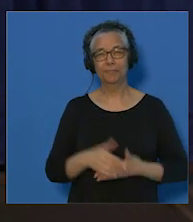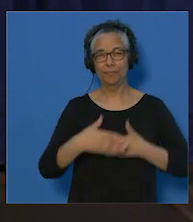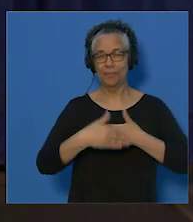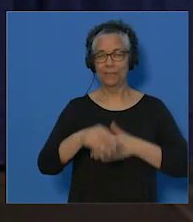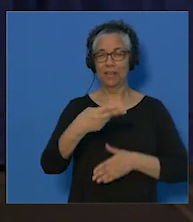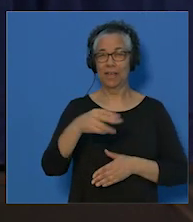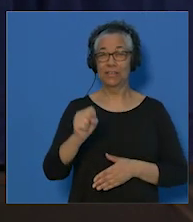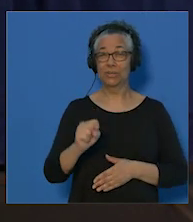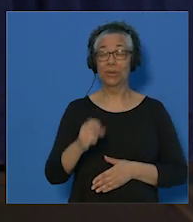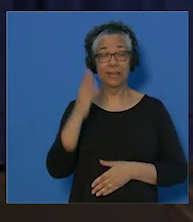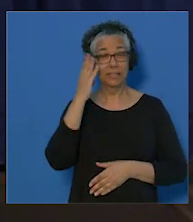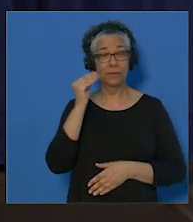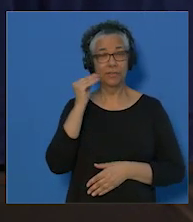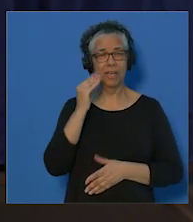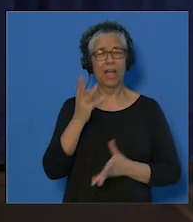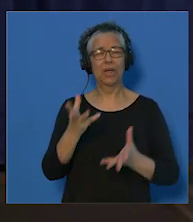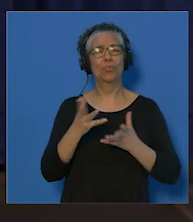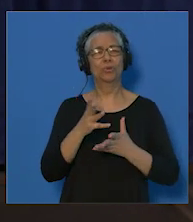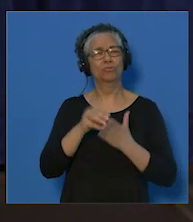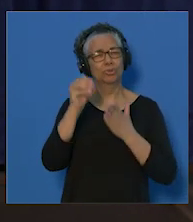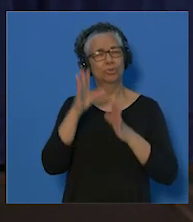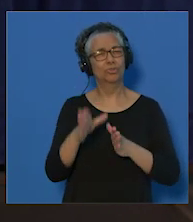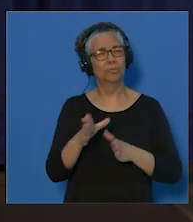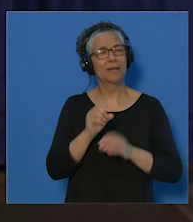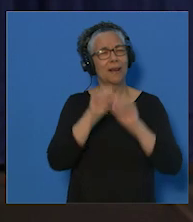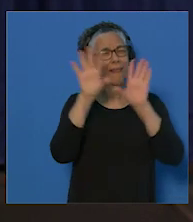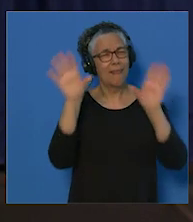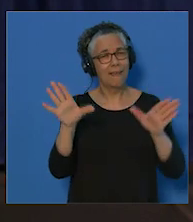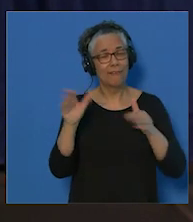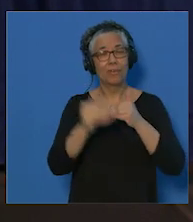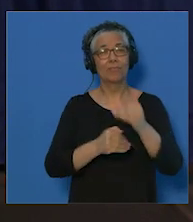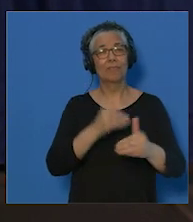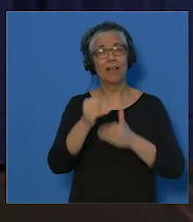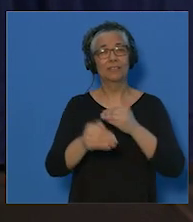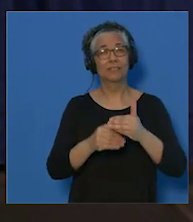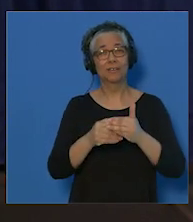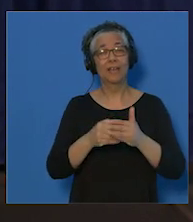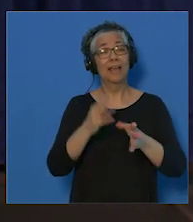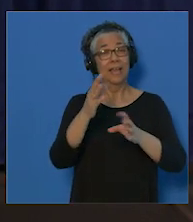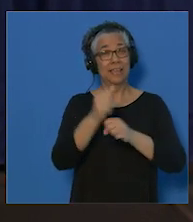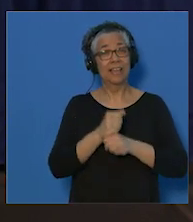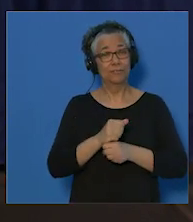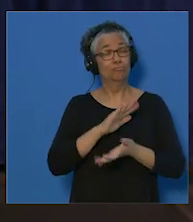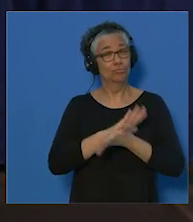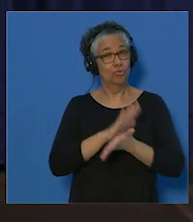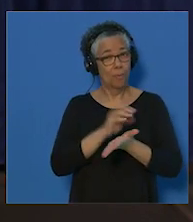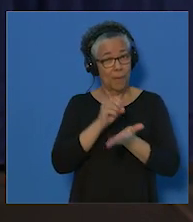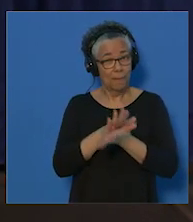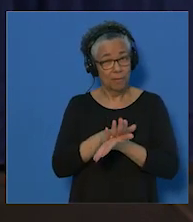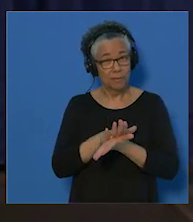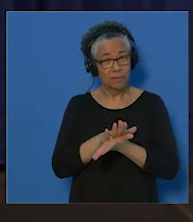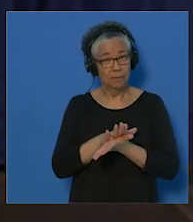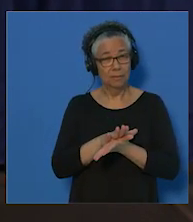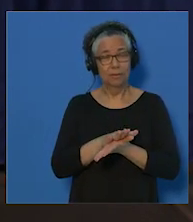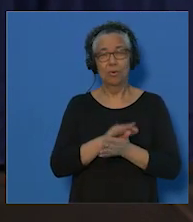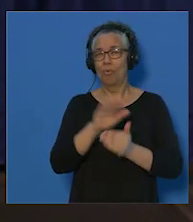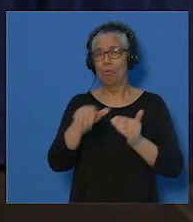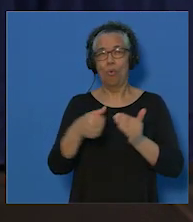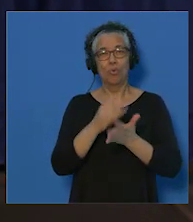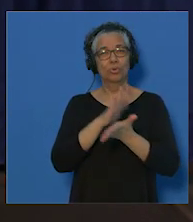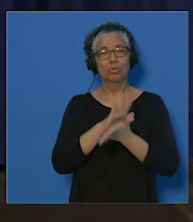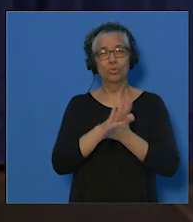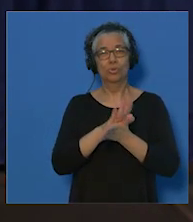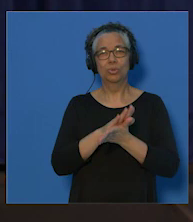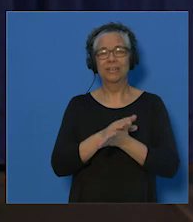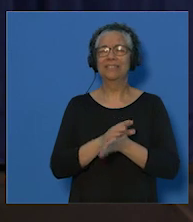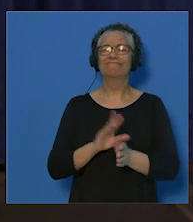school experiences, I want to ensure that they are clear about the process of securing transcripts. Each senior school has designated a member